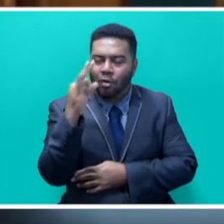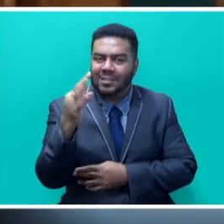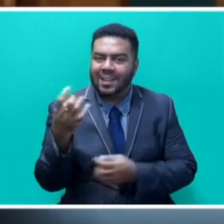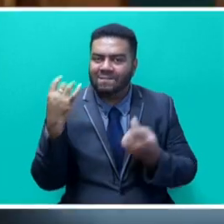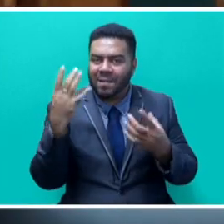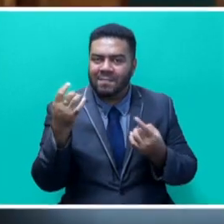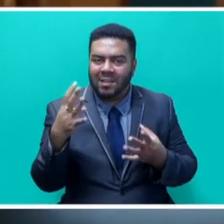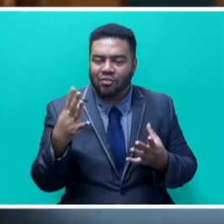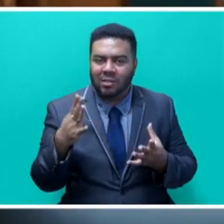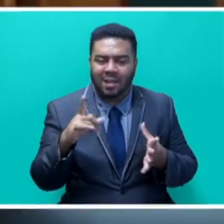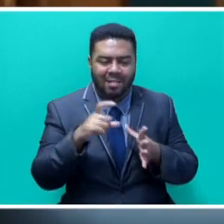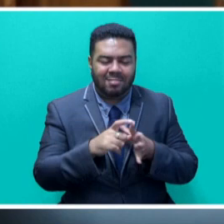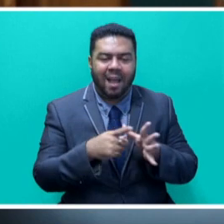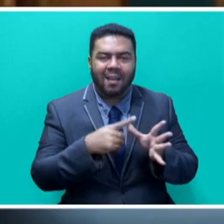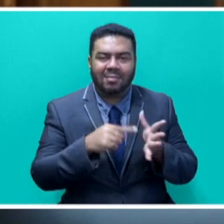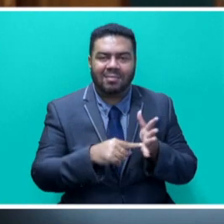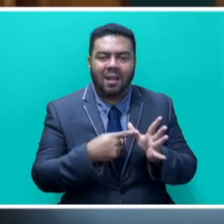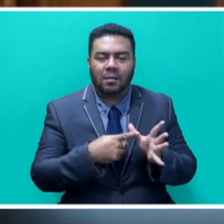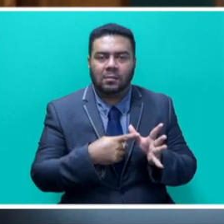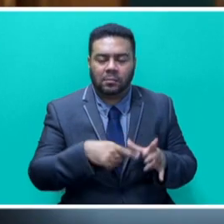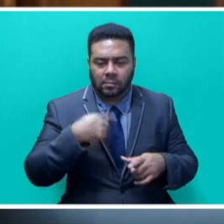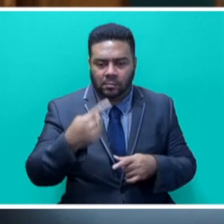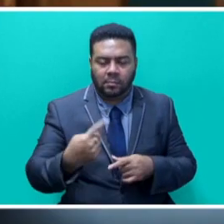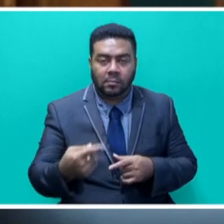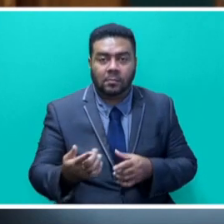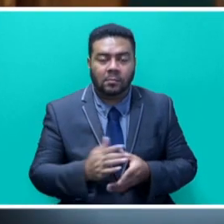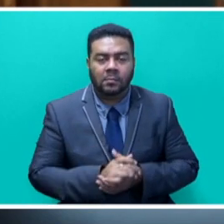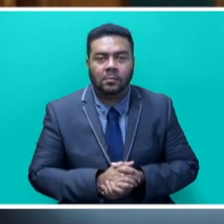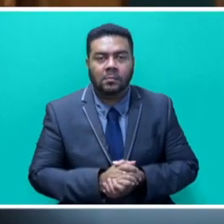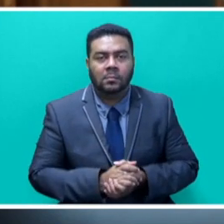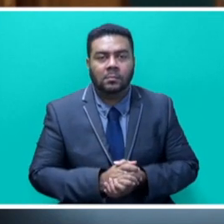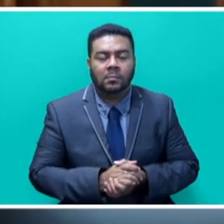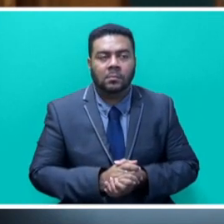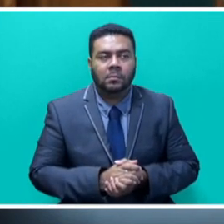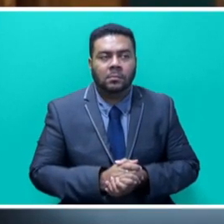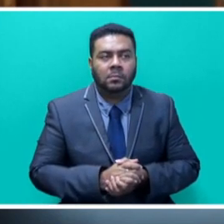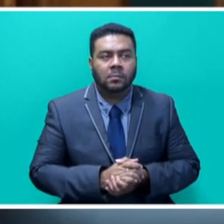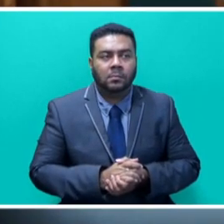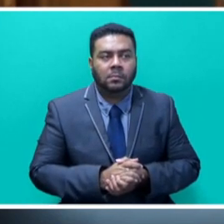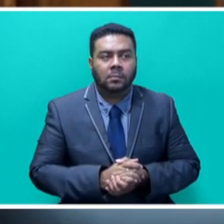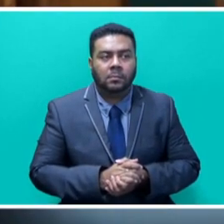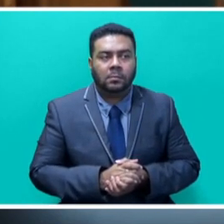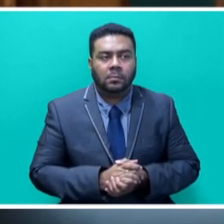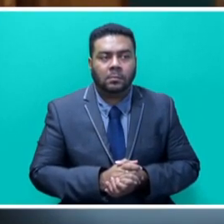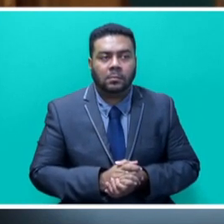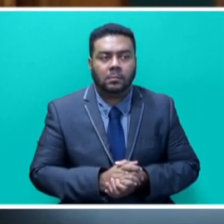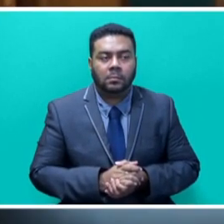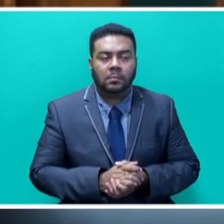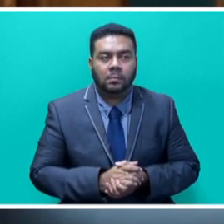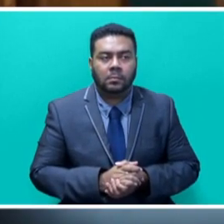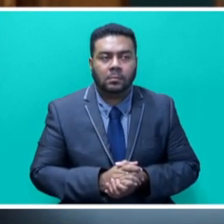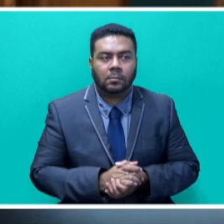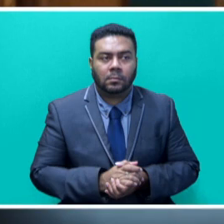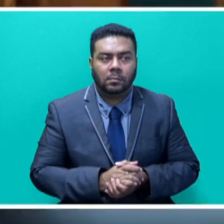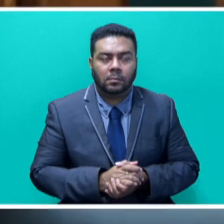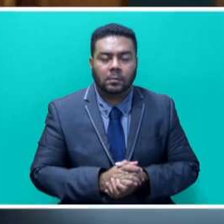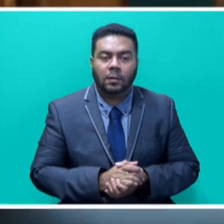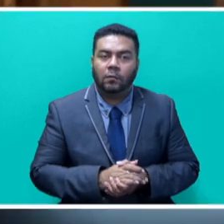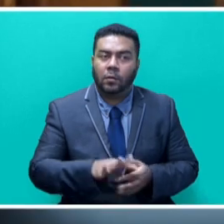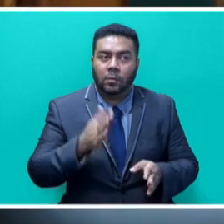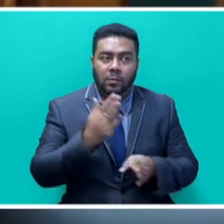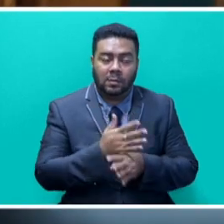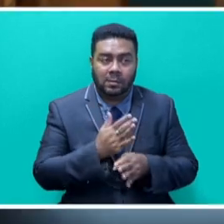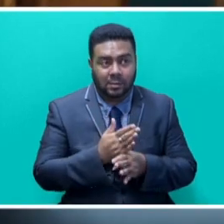system, which includes the continuation of the National Forest Inventory and carbon stock assessment work. This